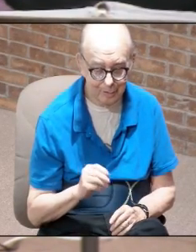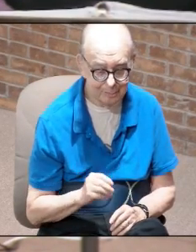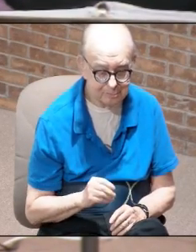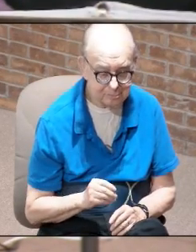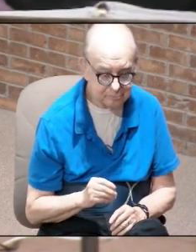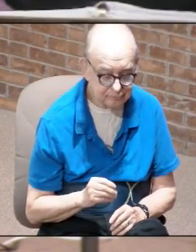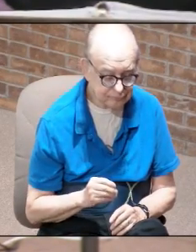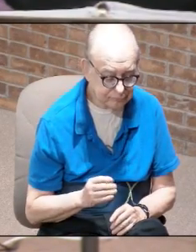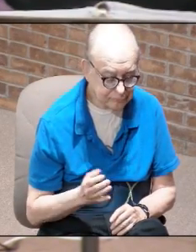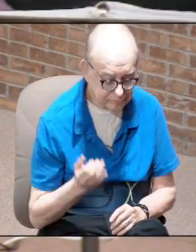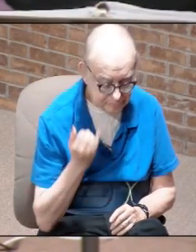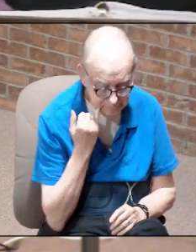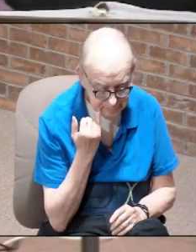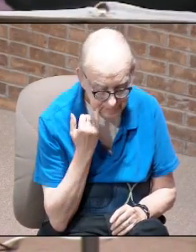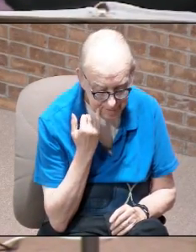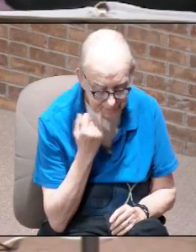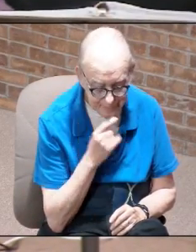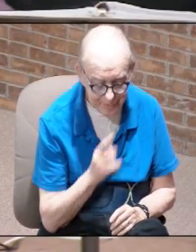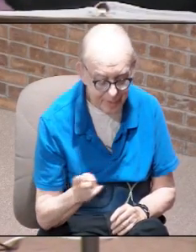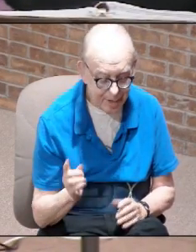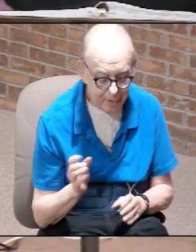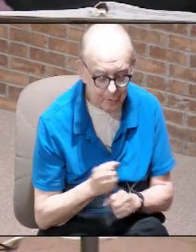If they win, it's a miracle.